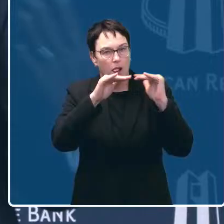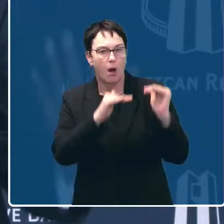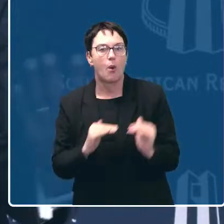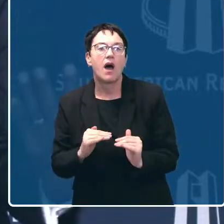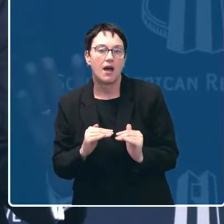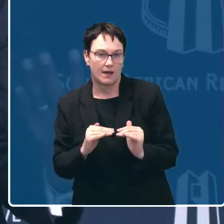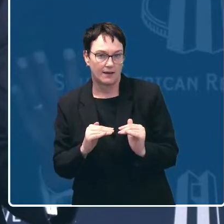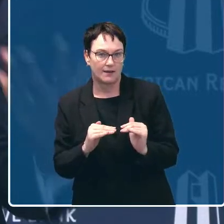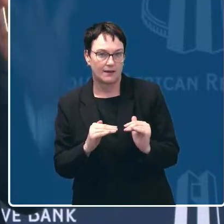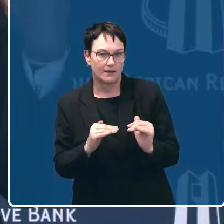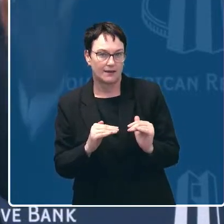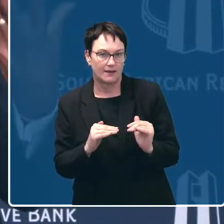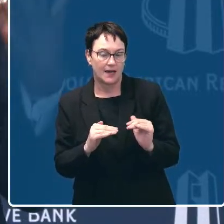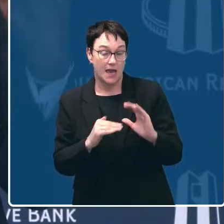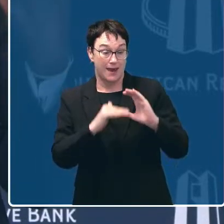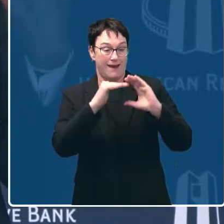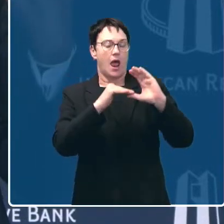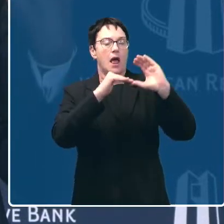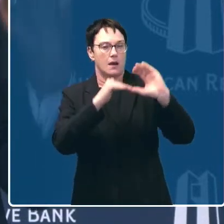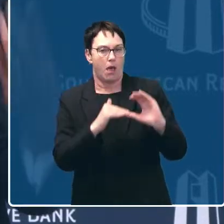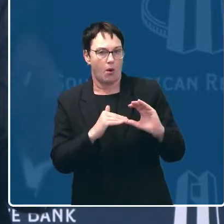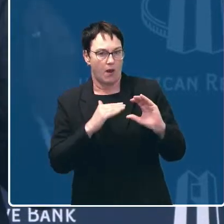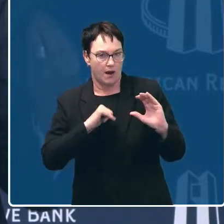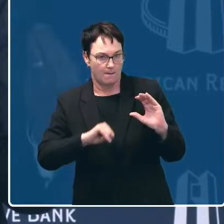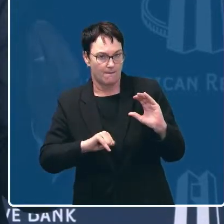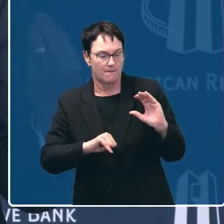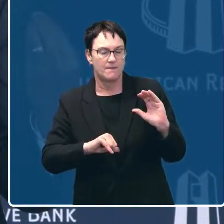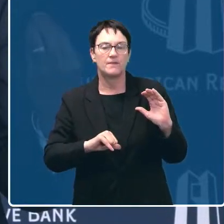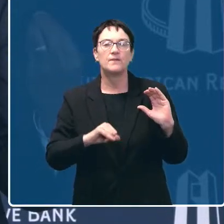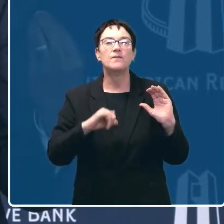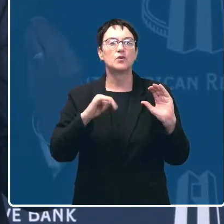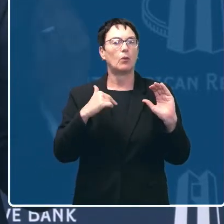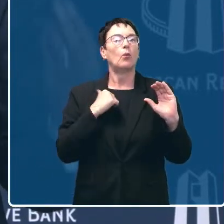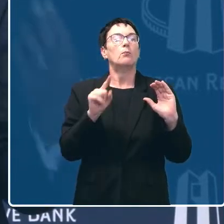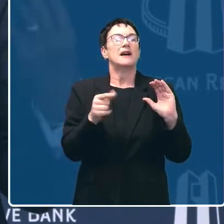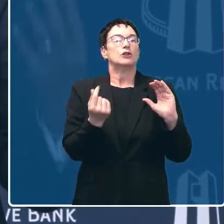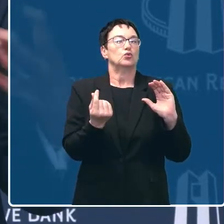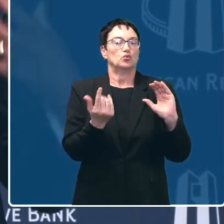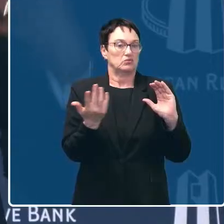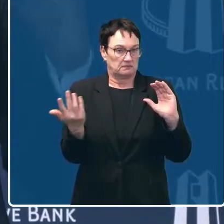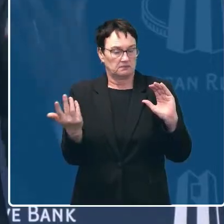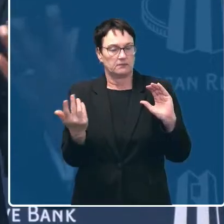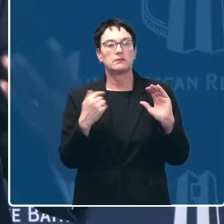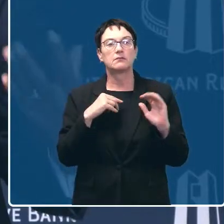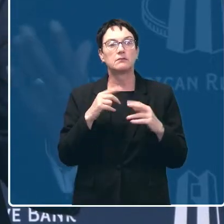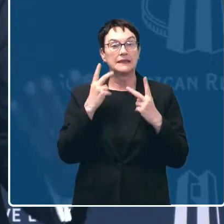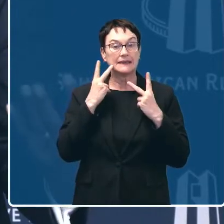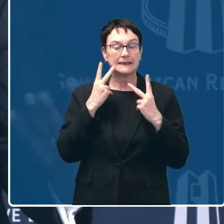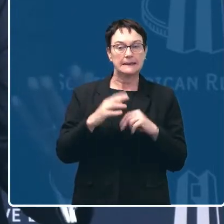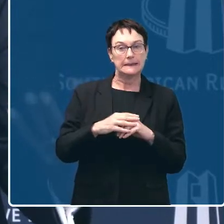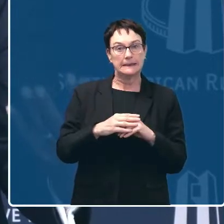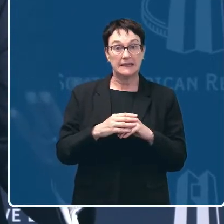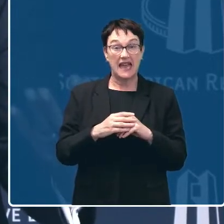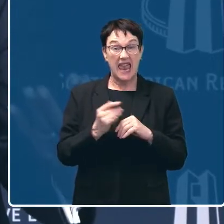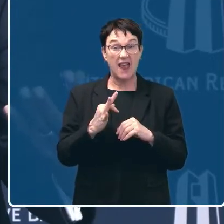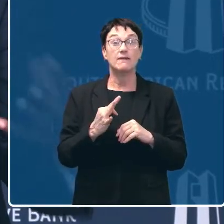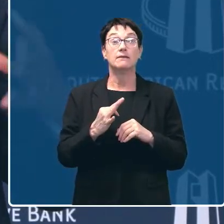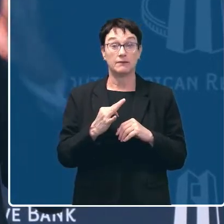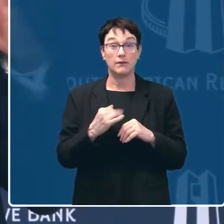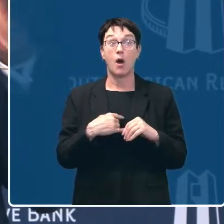when we do these scenarios, we have got to look at the nature of the shock that we might have to deal